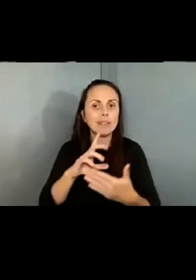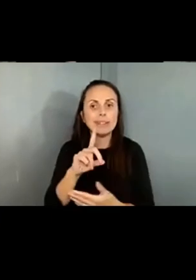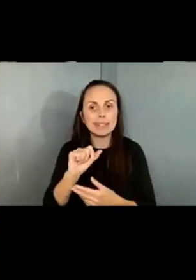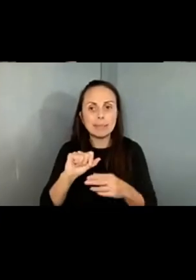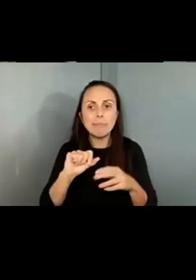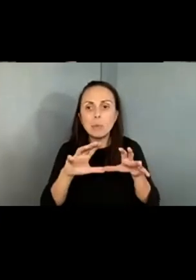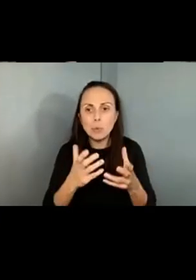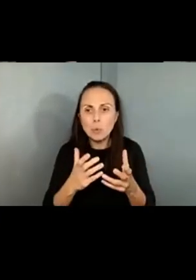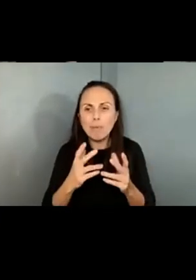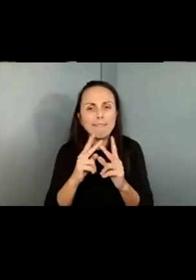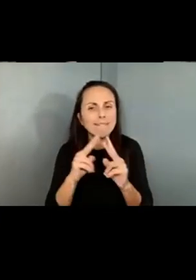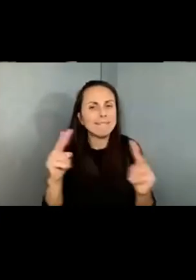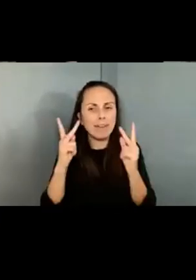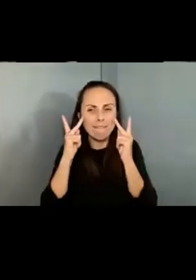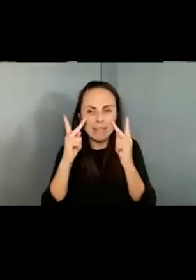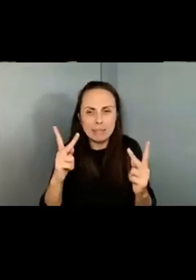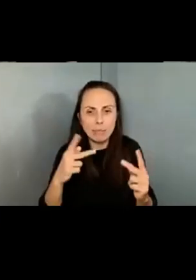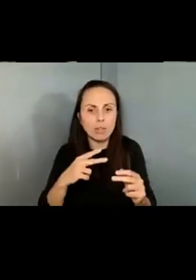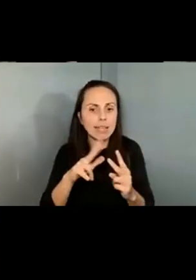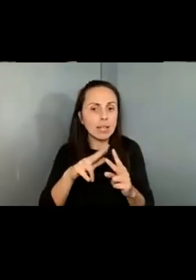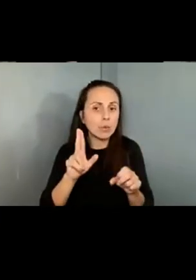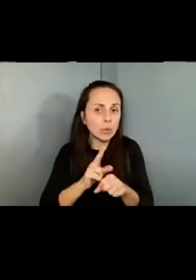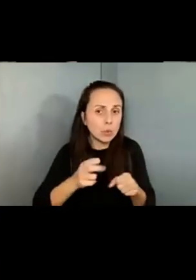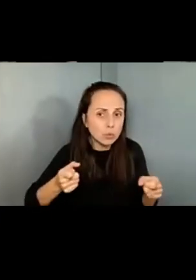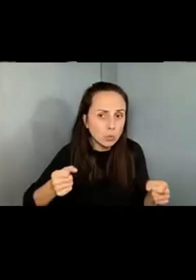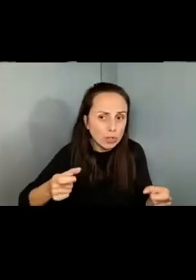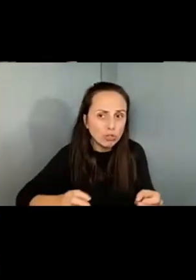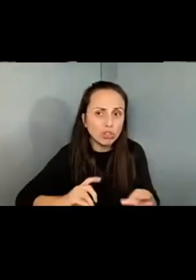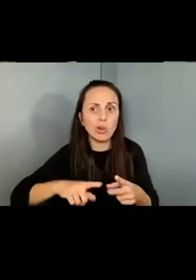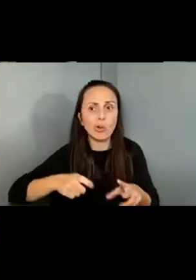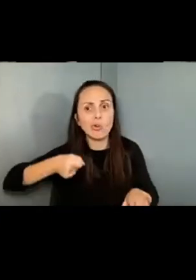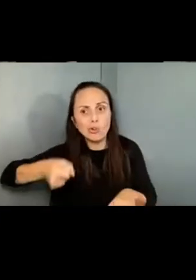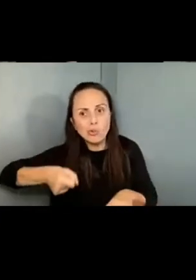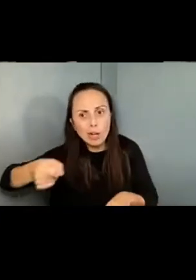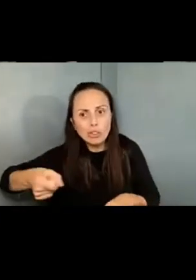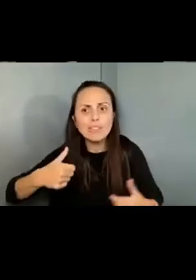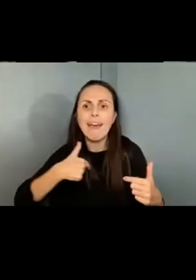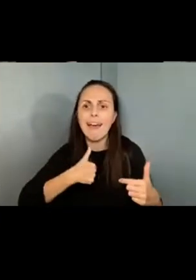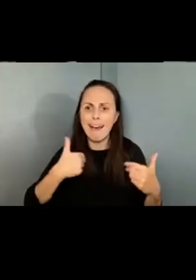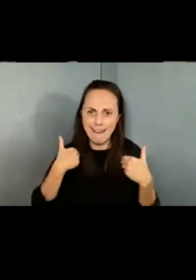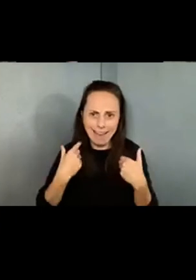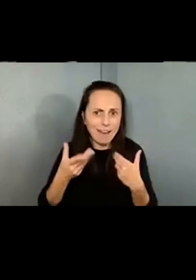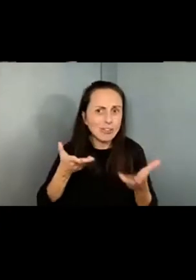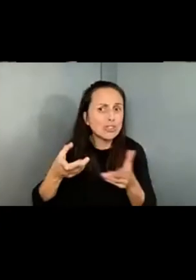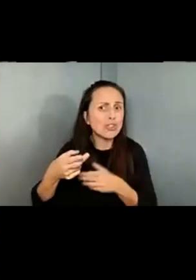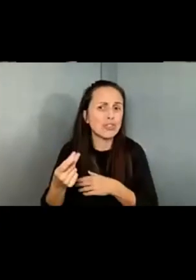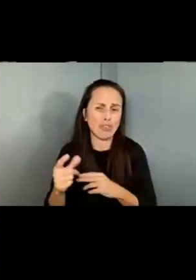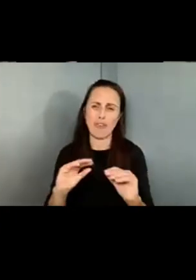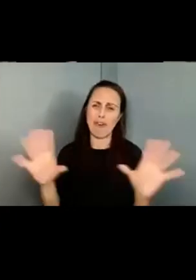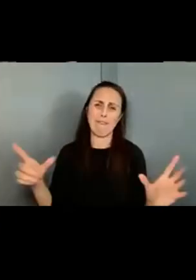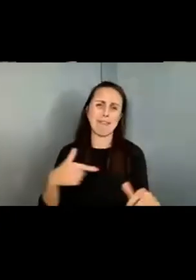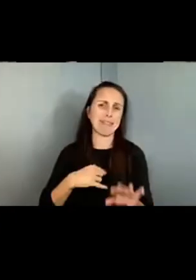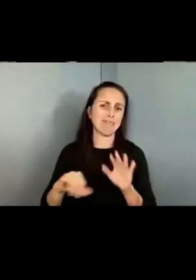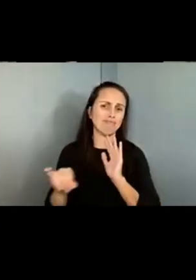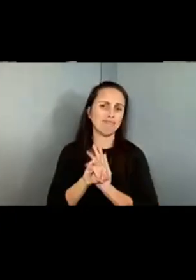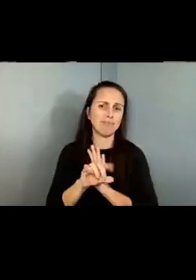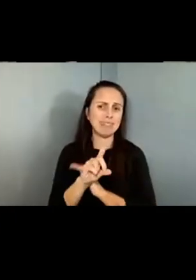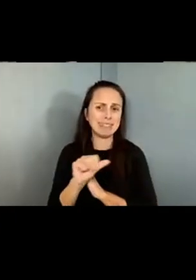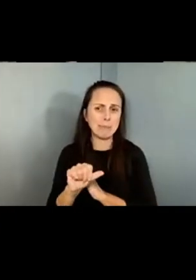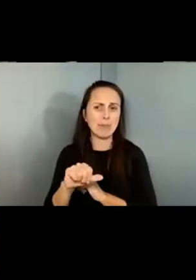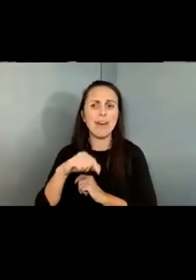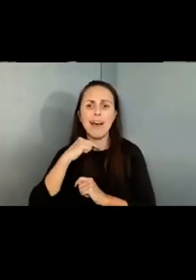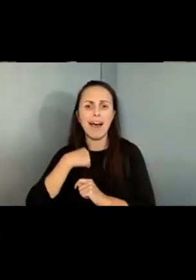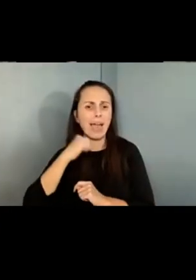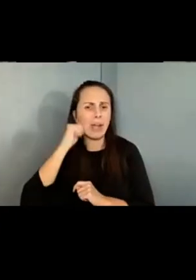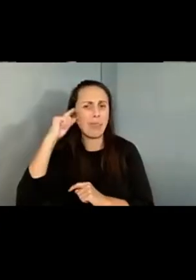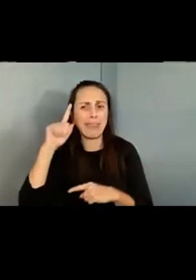disability crowd that's very visible. I either use a wheelchair or crutches. I have a service dog. It's pretty apparent. I don't